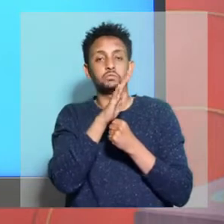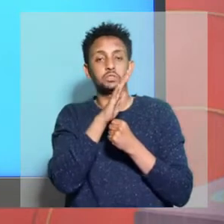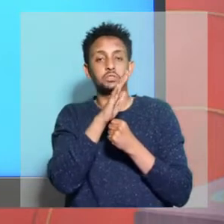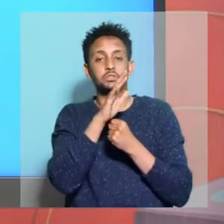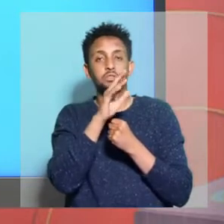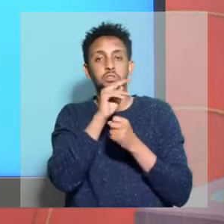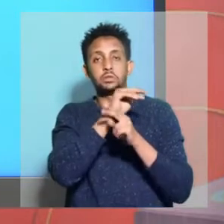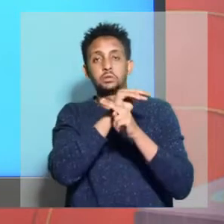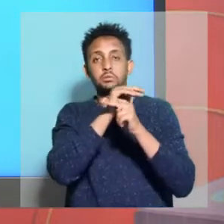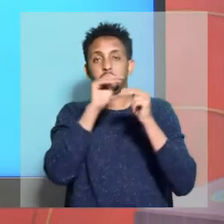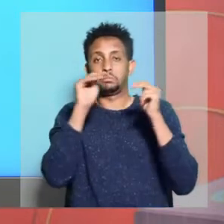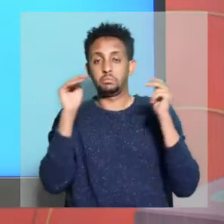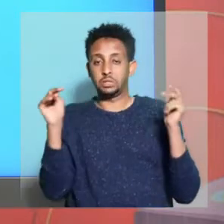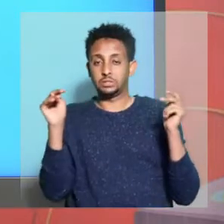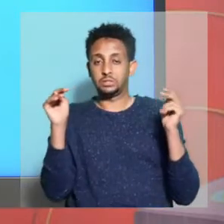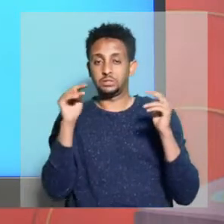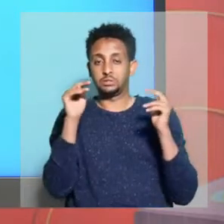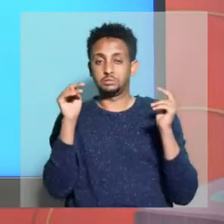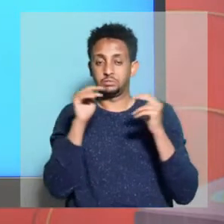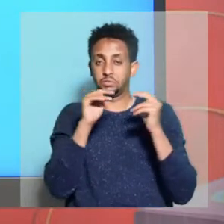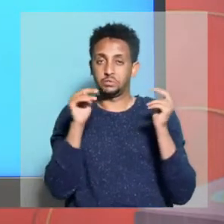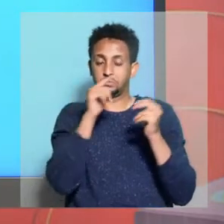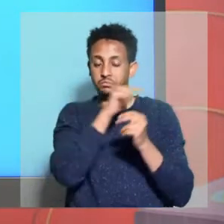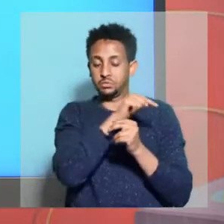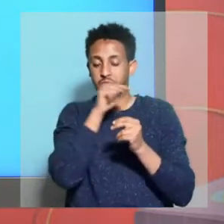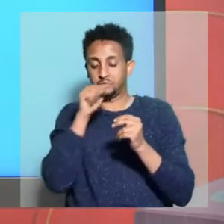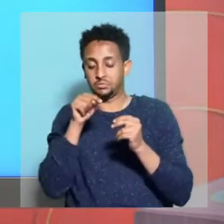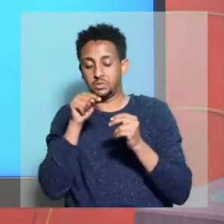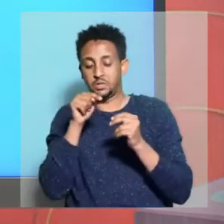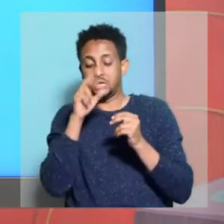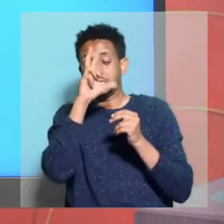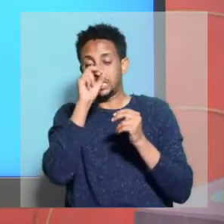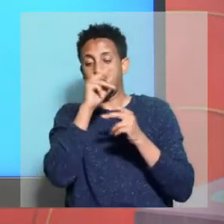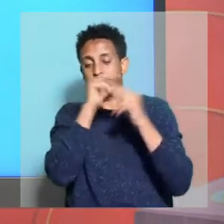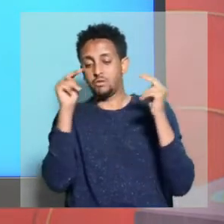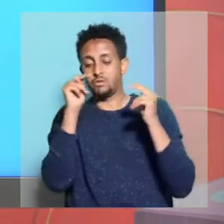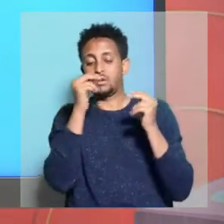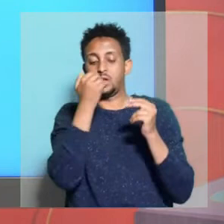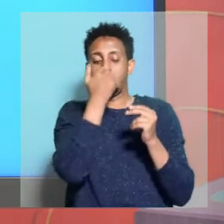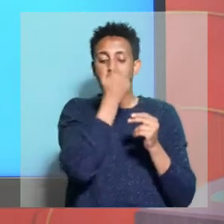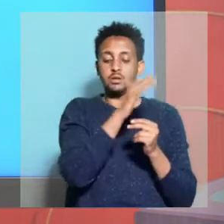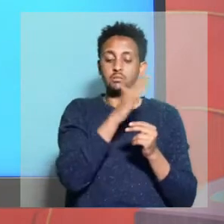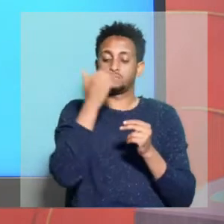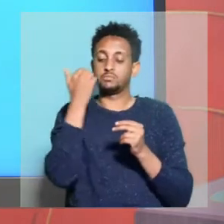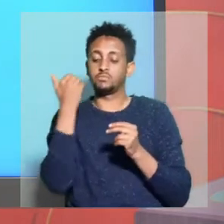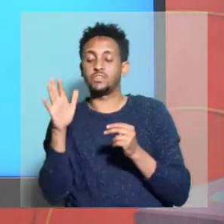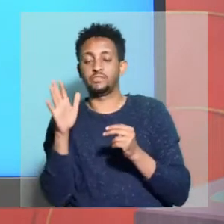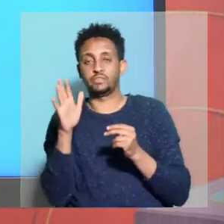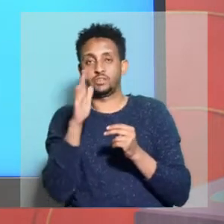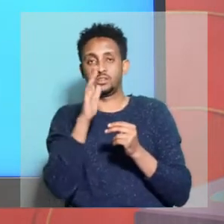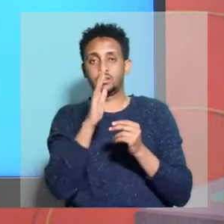totally 50 meter, and here from this to this is 15 meter.